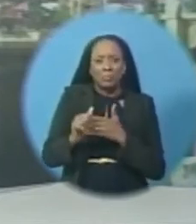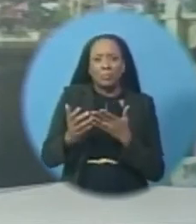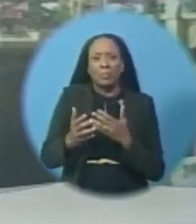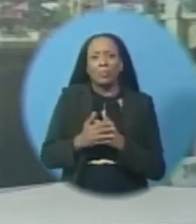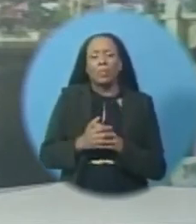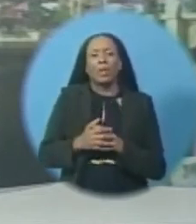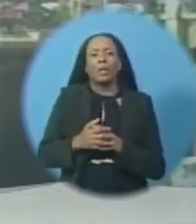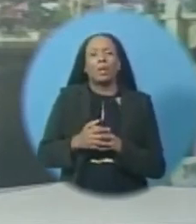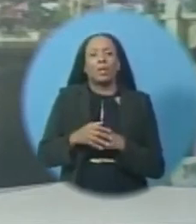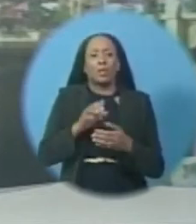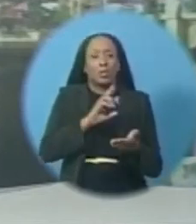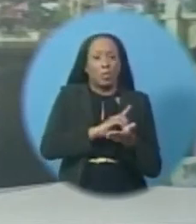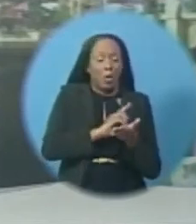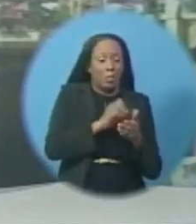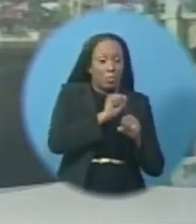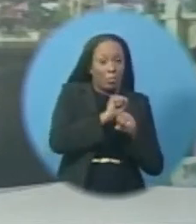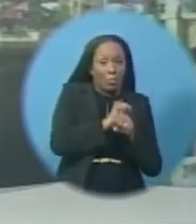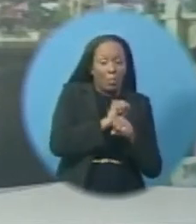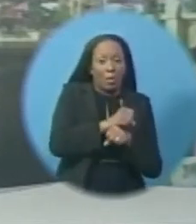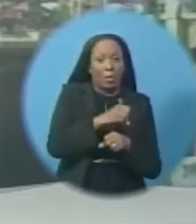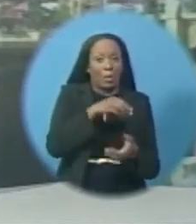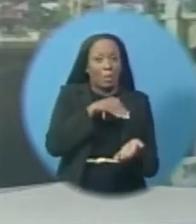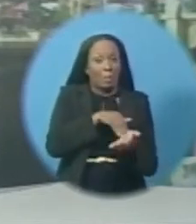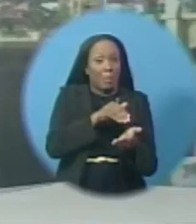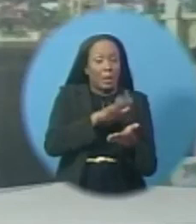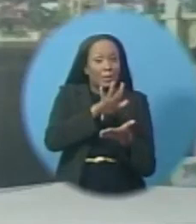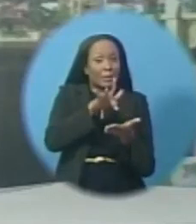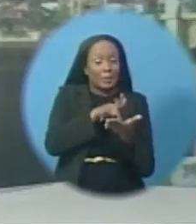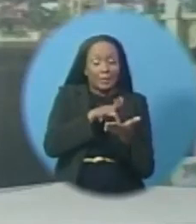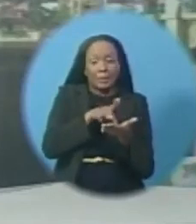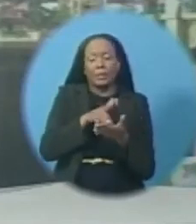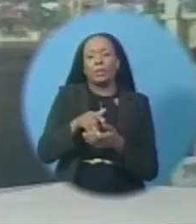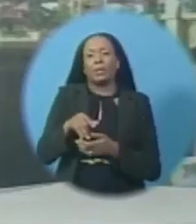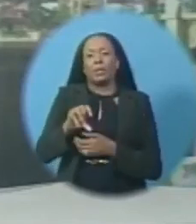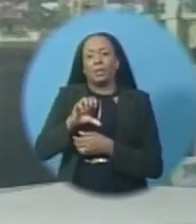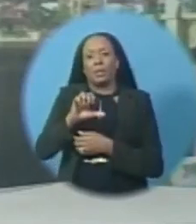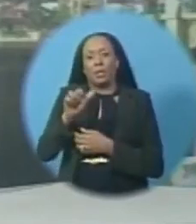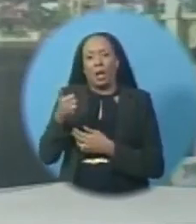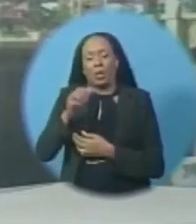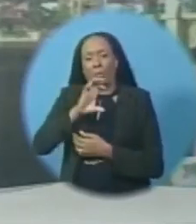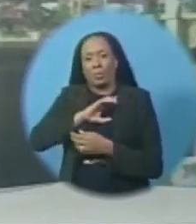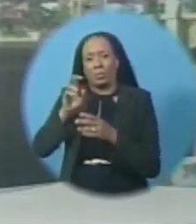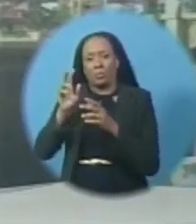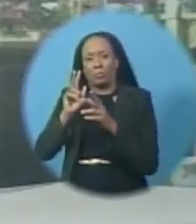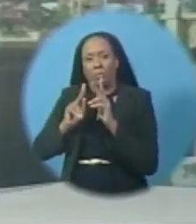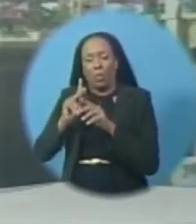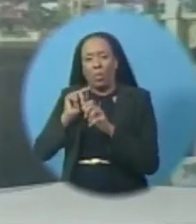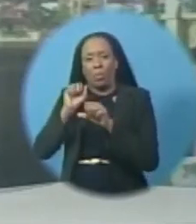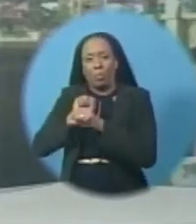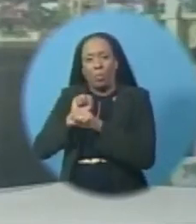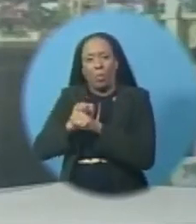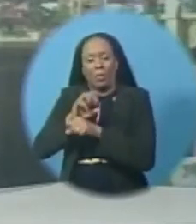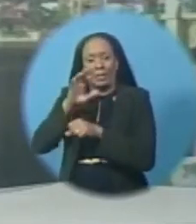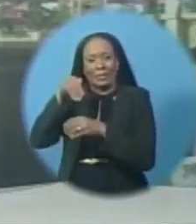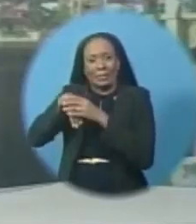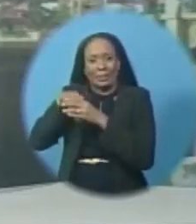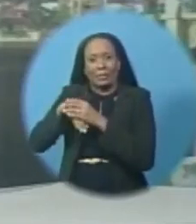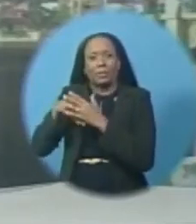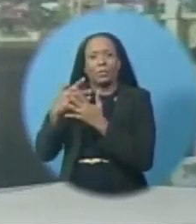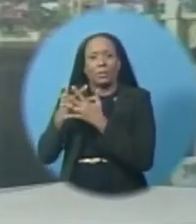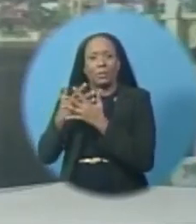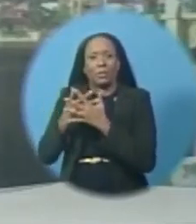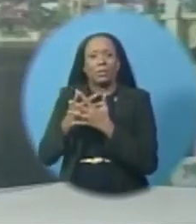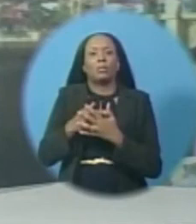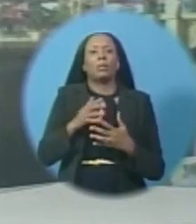while the doctor worked at the Correctional Medical Center near the capital of San Juan. The doctor is being held on a $1.3 million